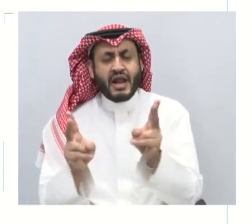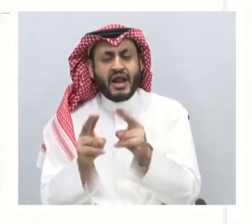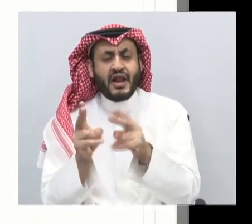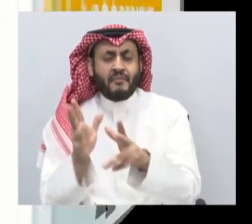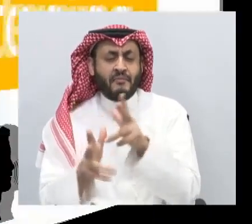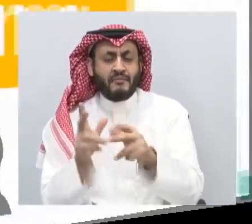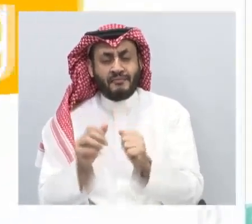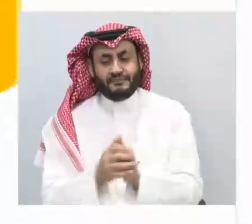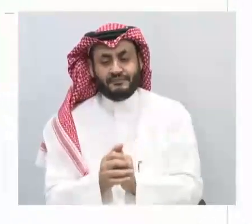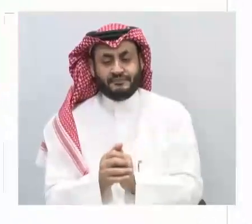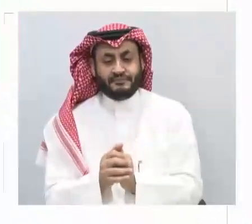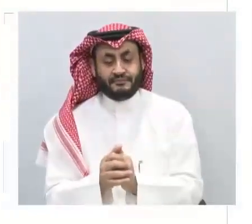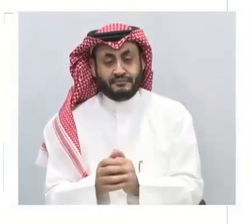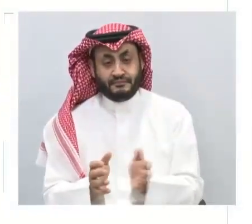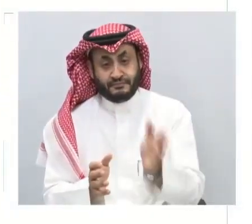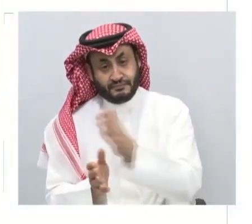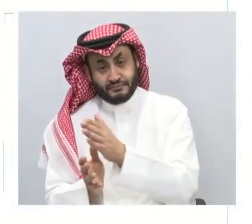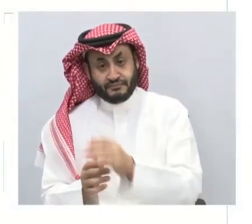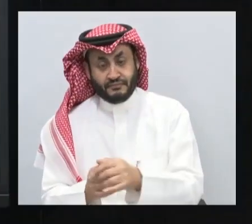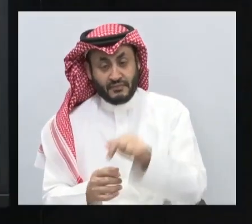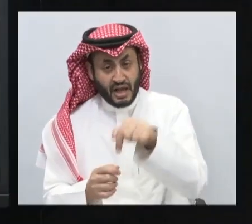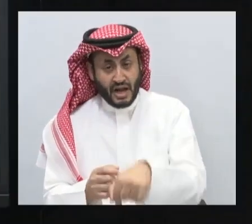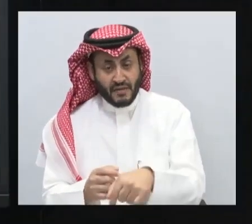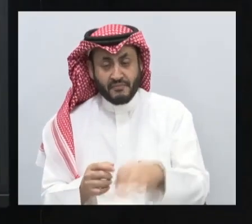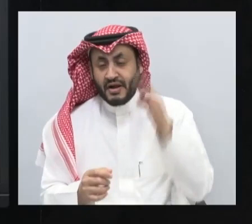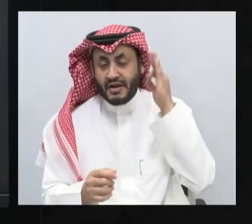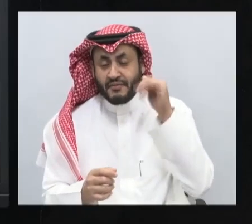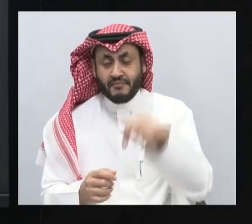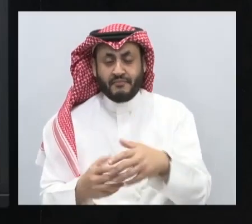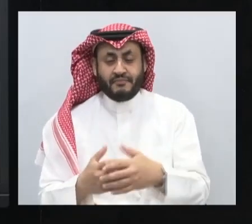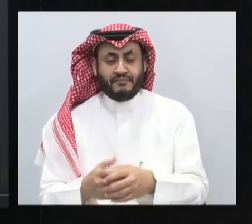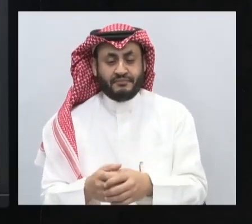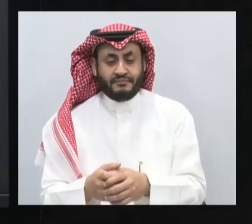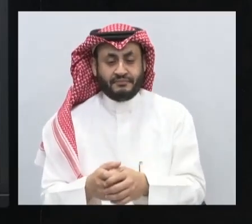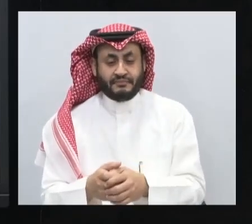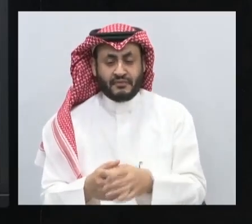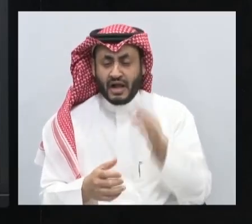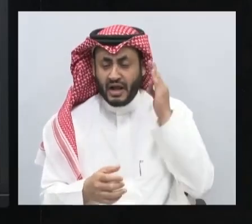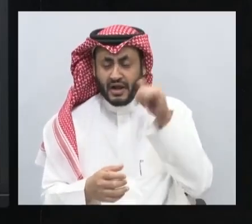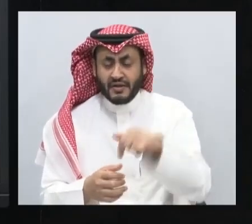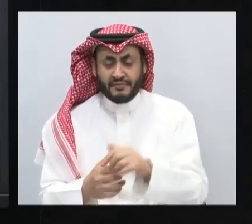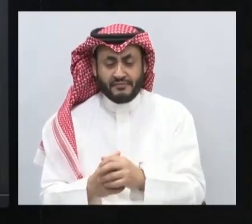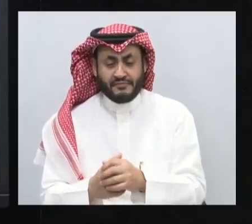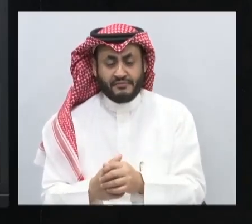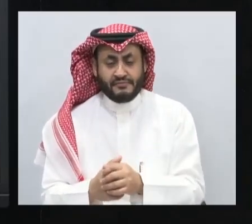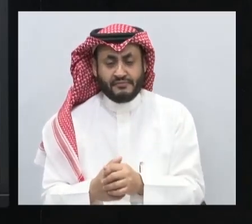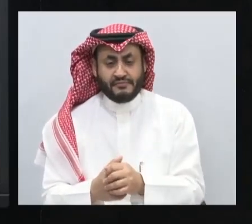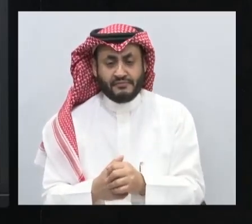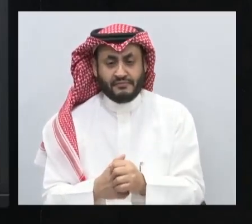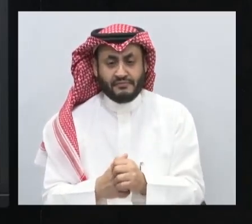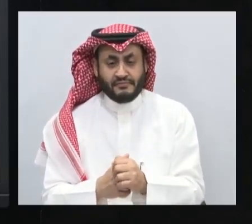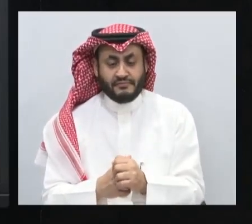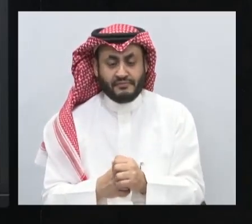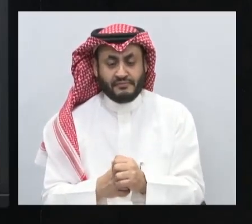friends. Okay, and now we move to our main class, which is listening. And you will listen today in our class today